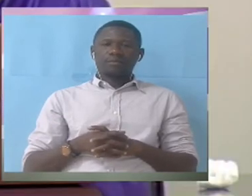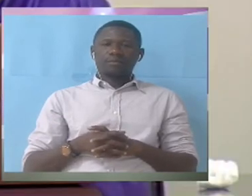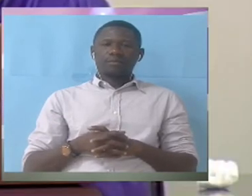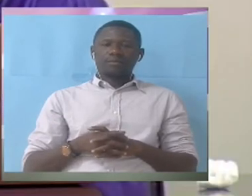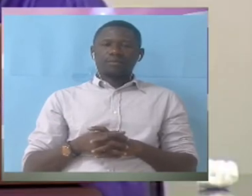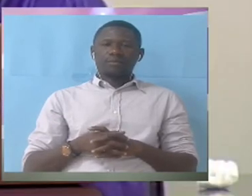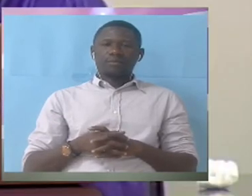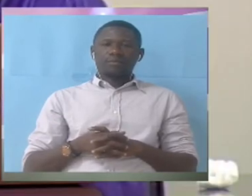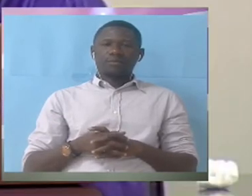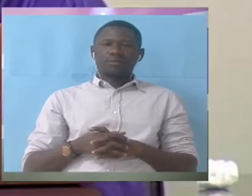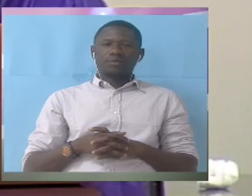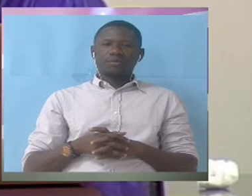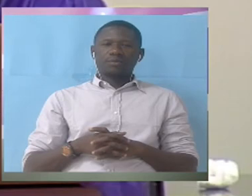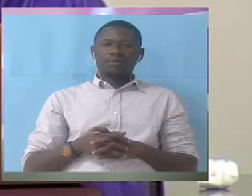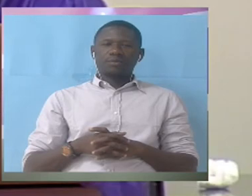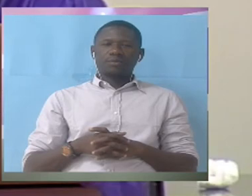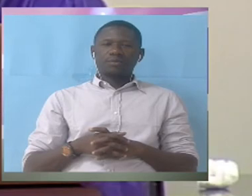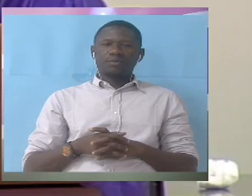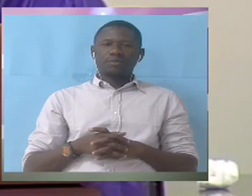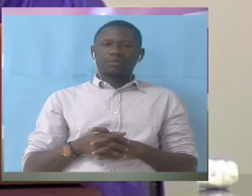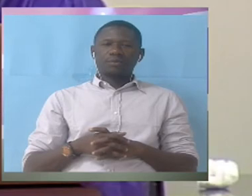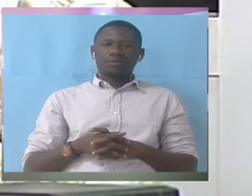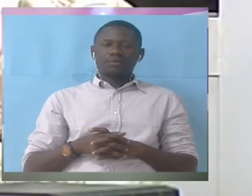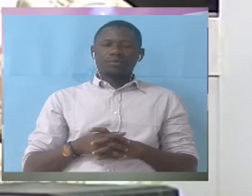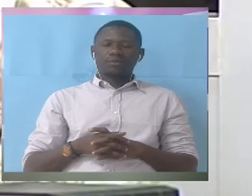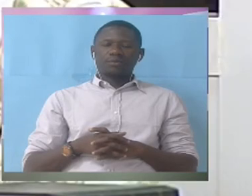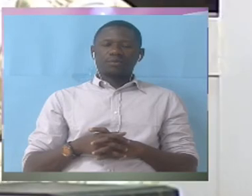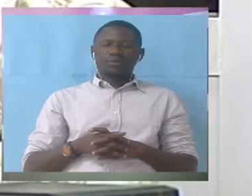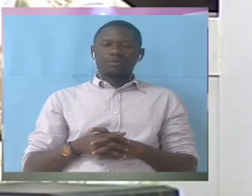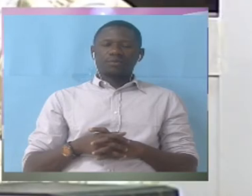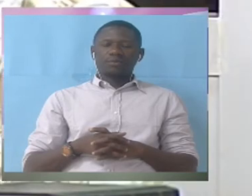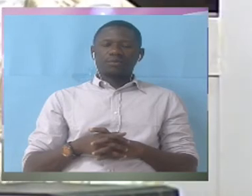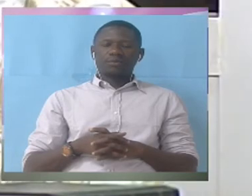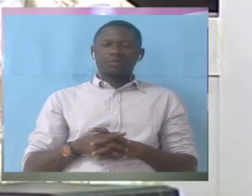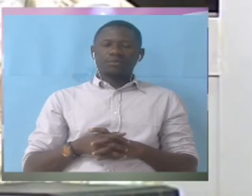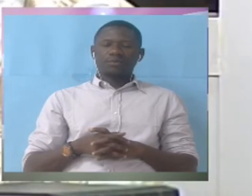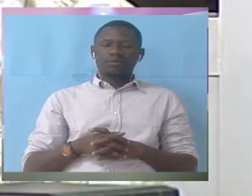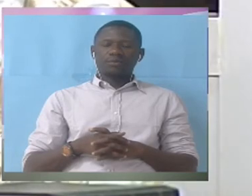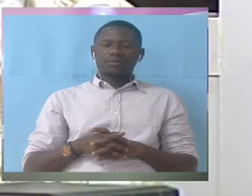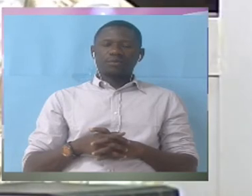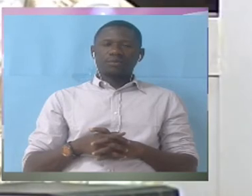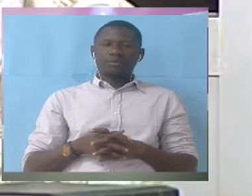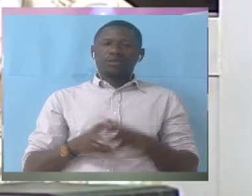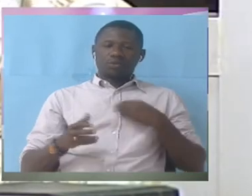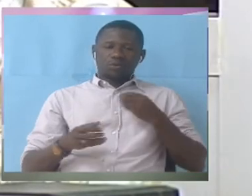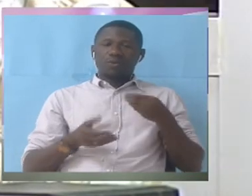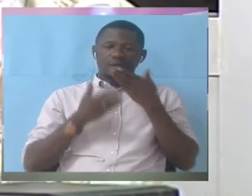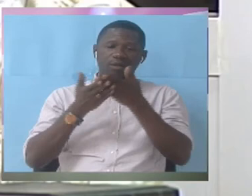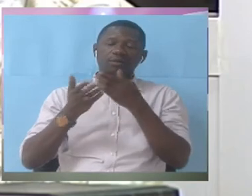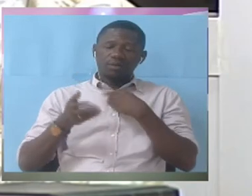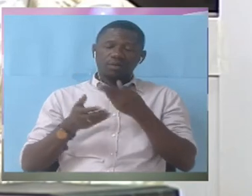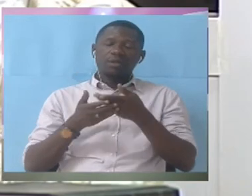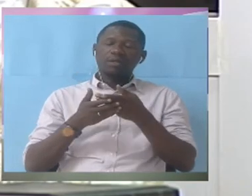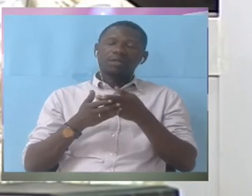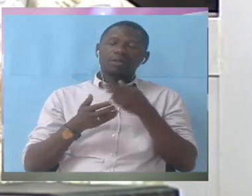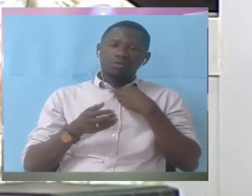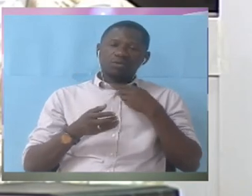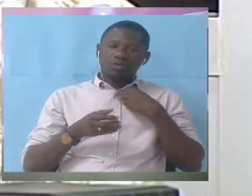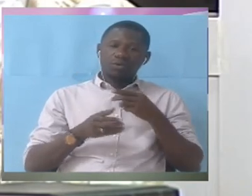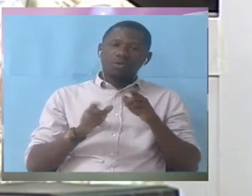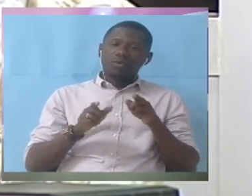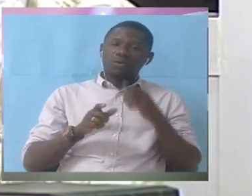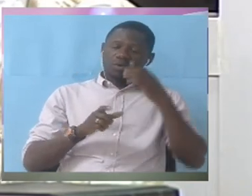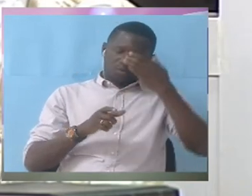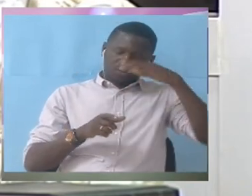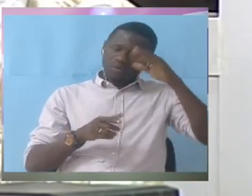we prevailed on the Commissioner of Prisons to take them to the hospital, and I gave them a note to give to the head of surgery, and they were admitted. Chila isaku ki